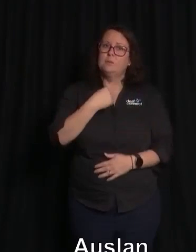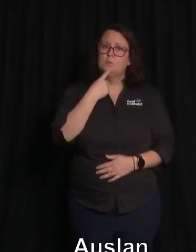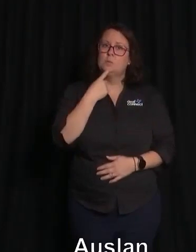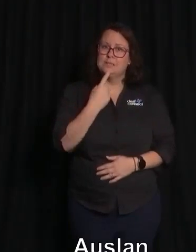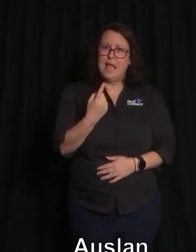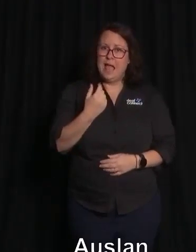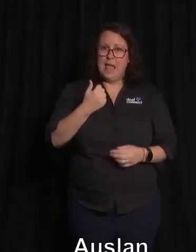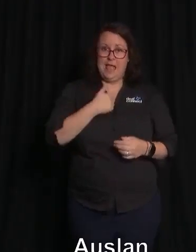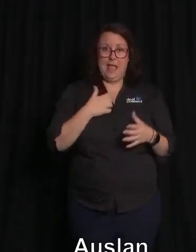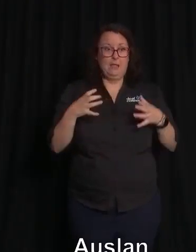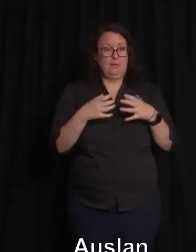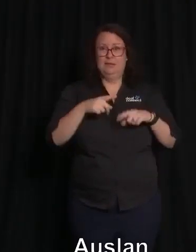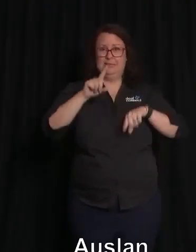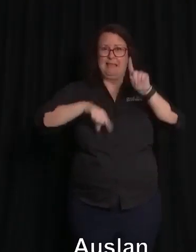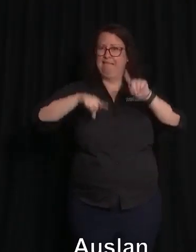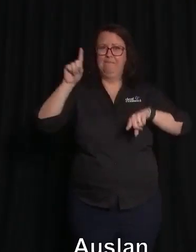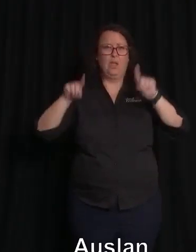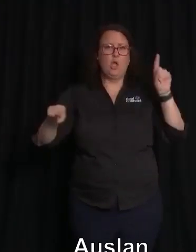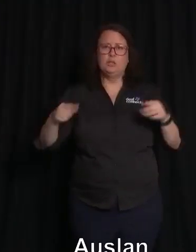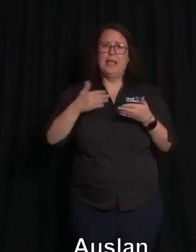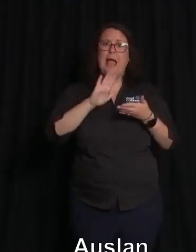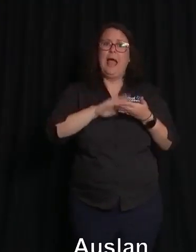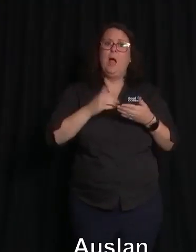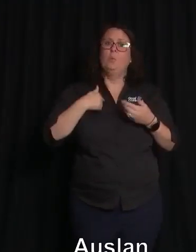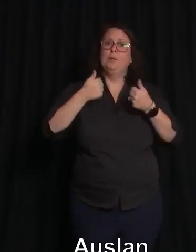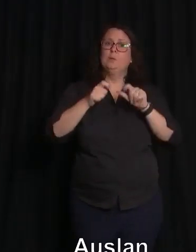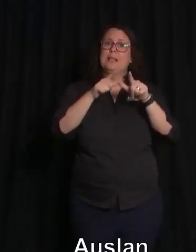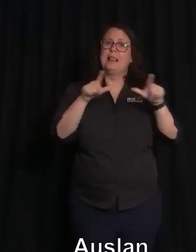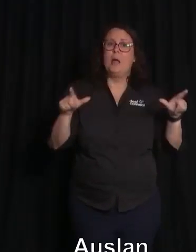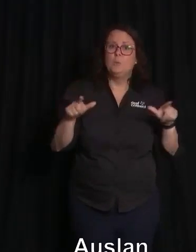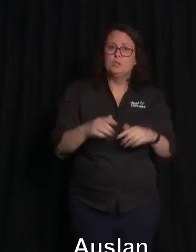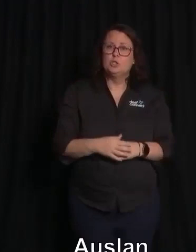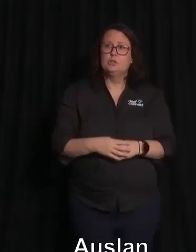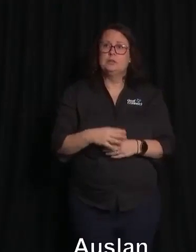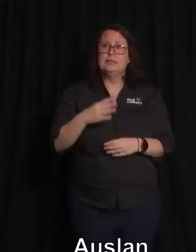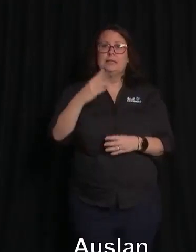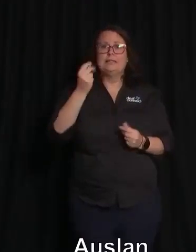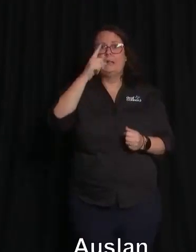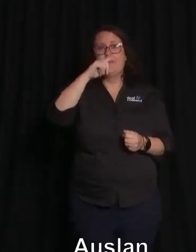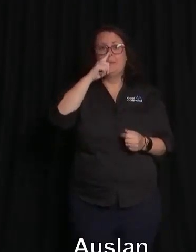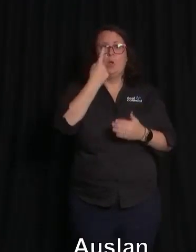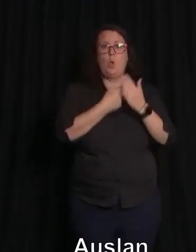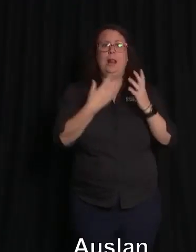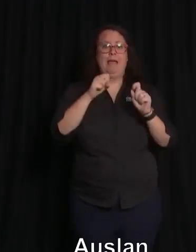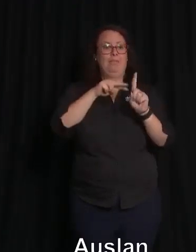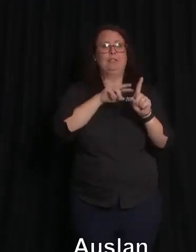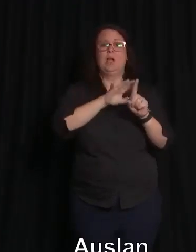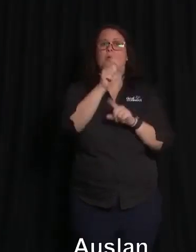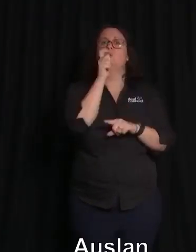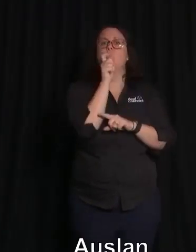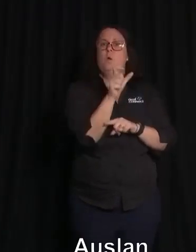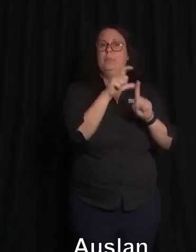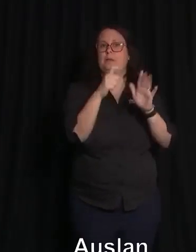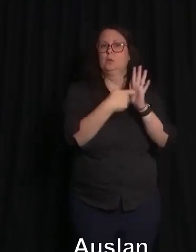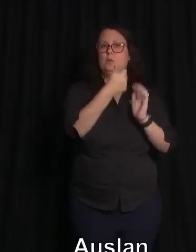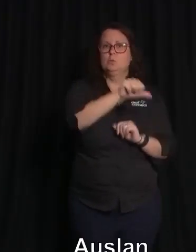incredibly diverse in terms of the language that people use. People might only have access to a diagnostic label. They might